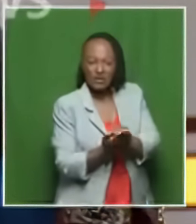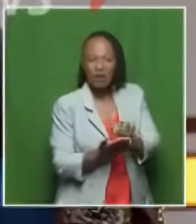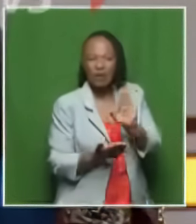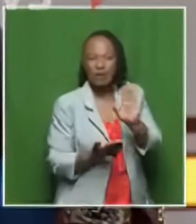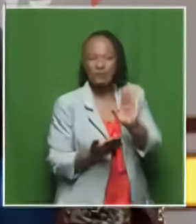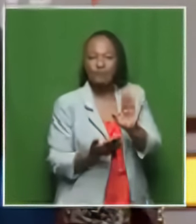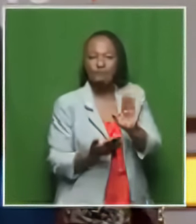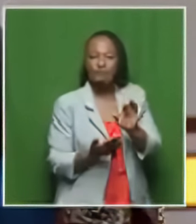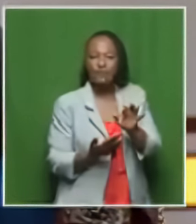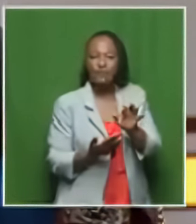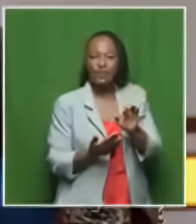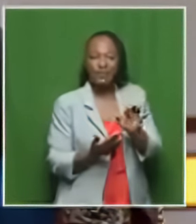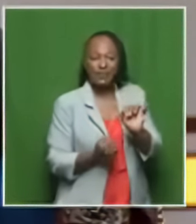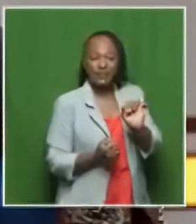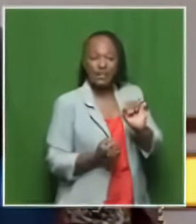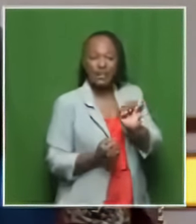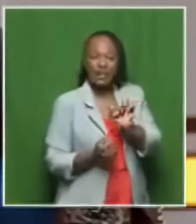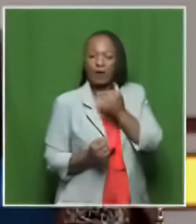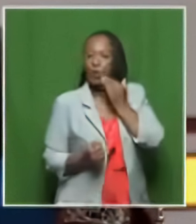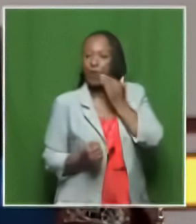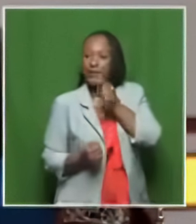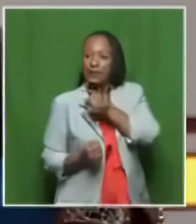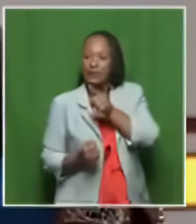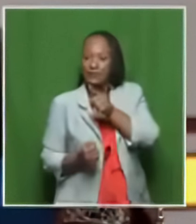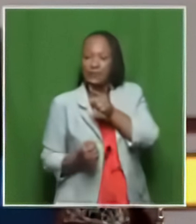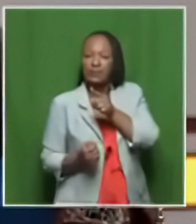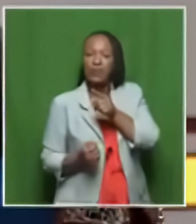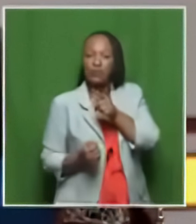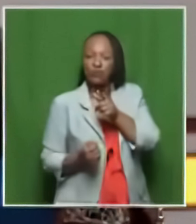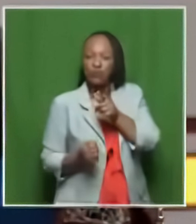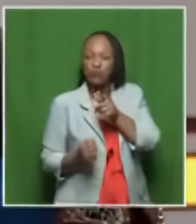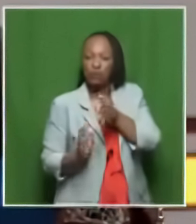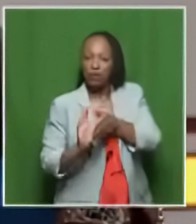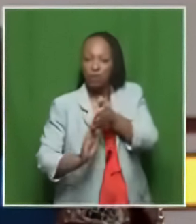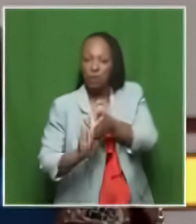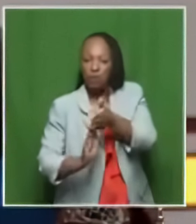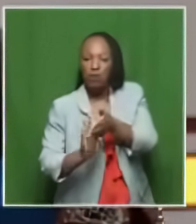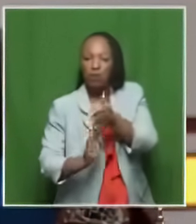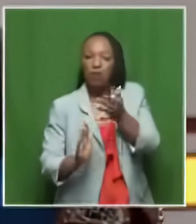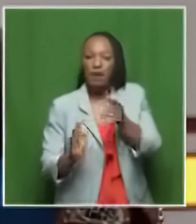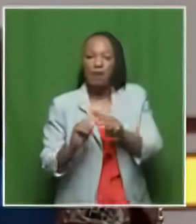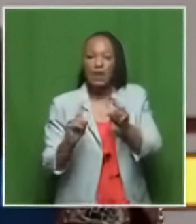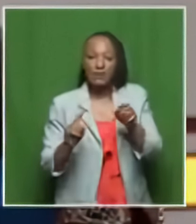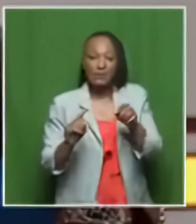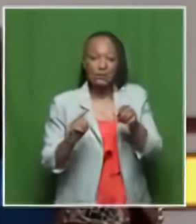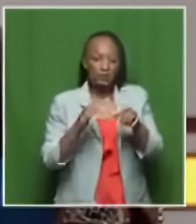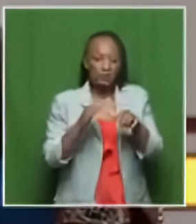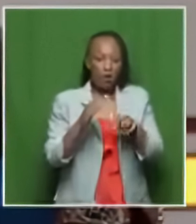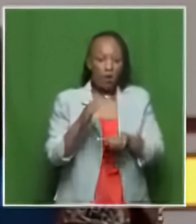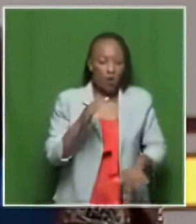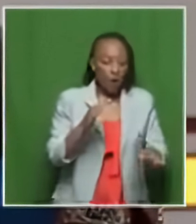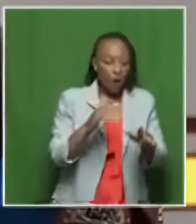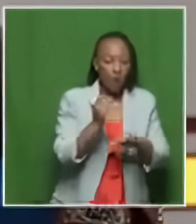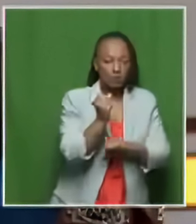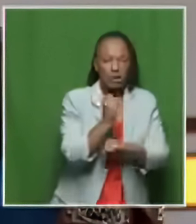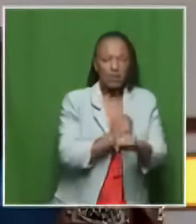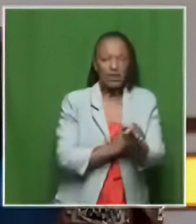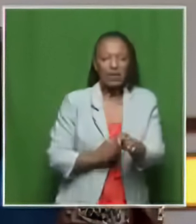of the right wing doesn't prevail. But because they cannot prevail over their lower structures, we find